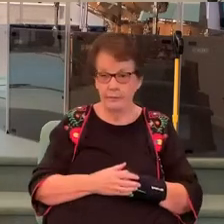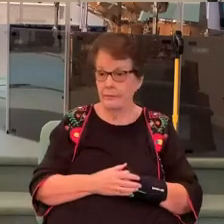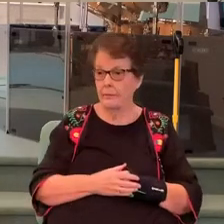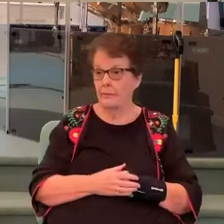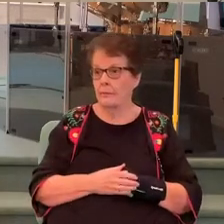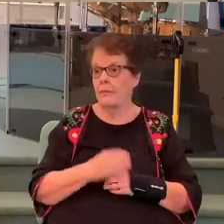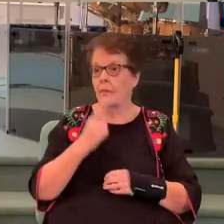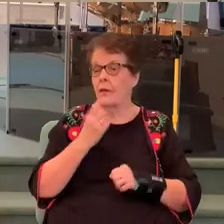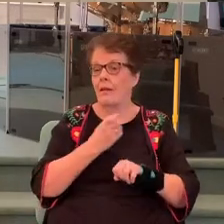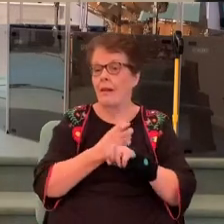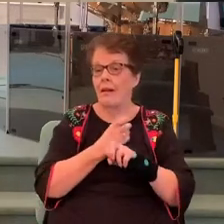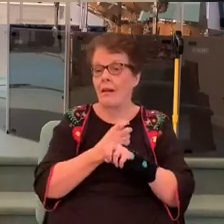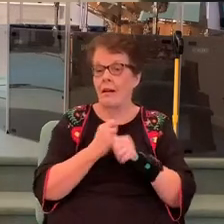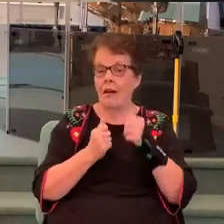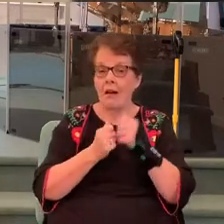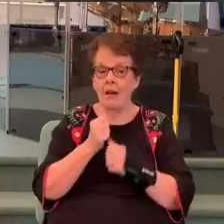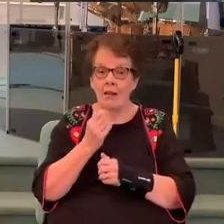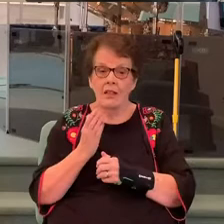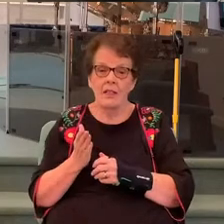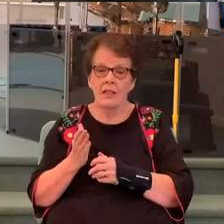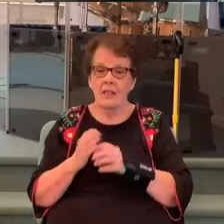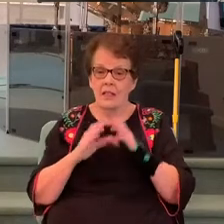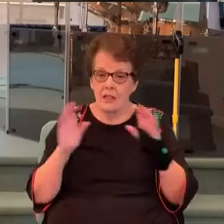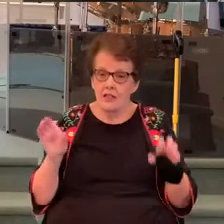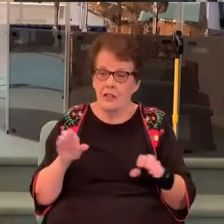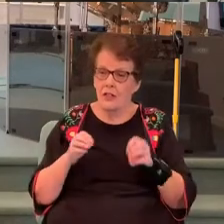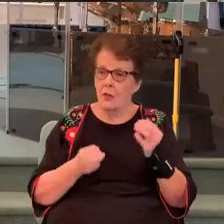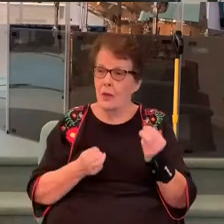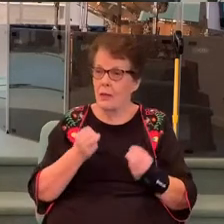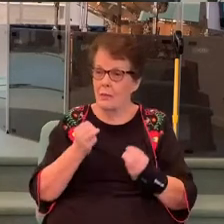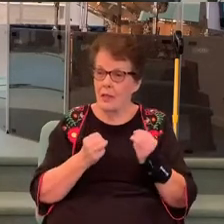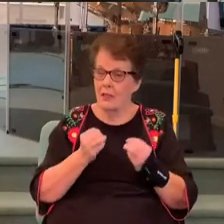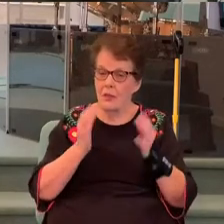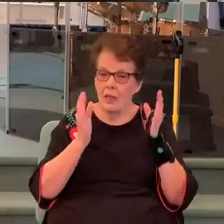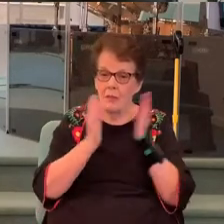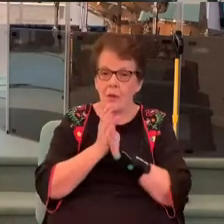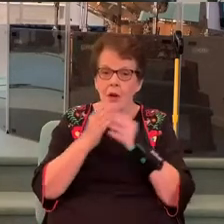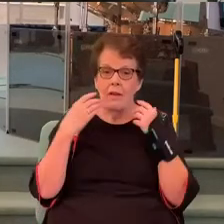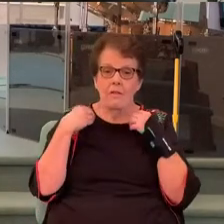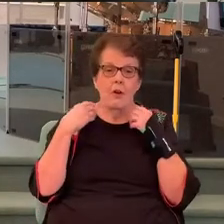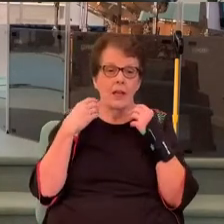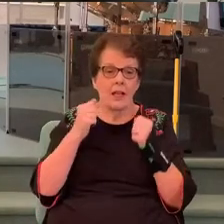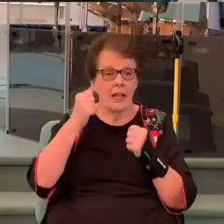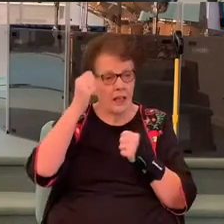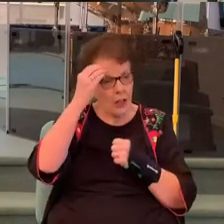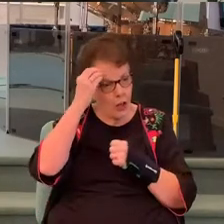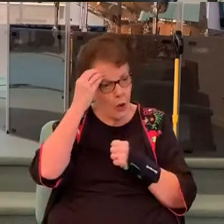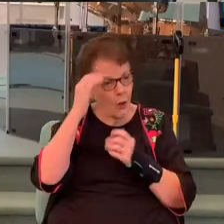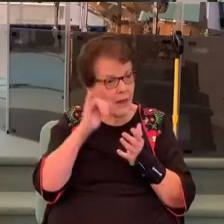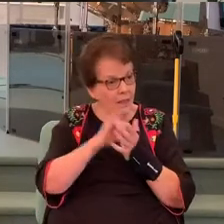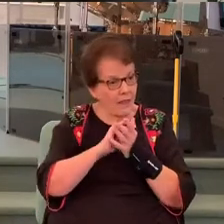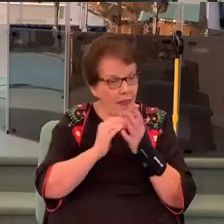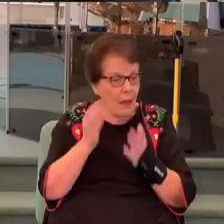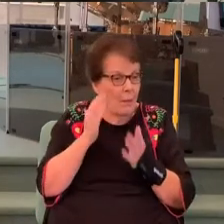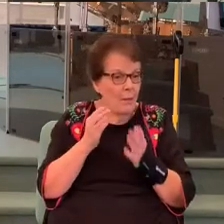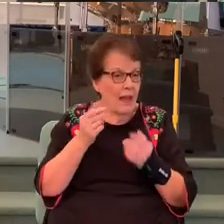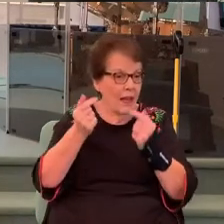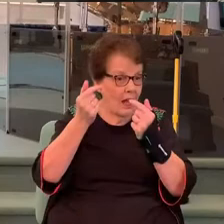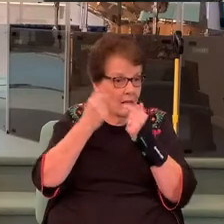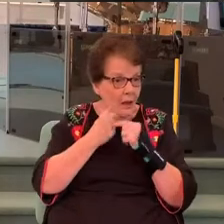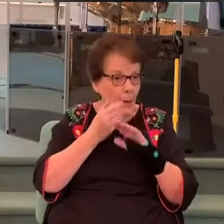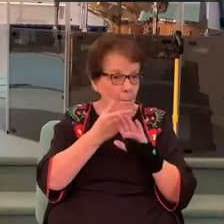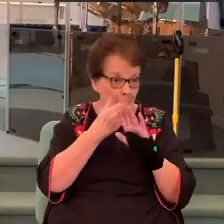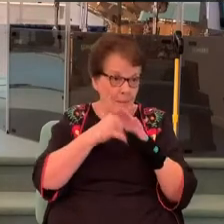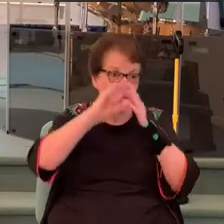One of the hardest things to do in ministry is pray with people for healing, knowing that that healing may not come this side of